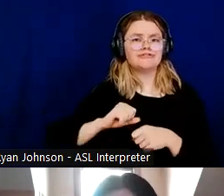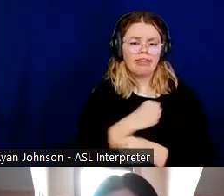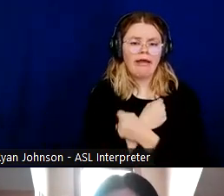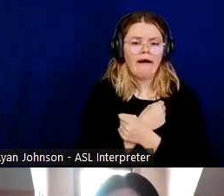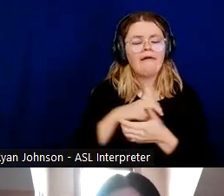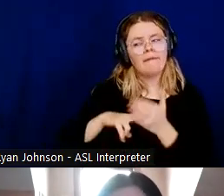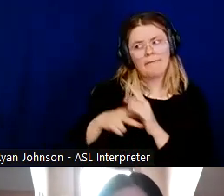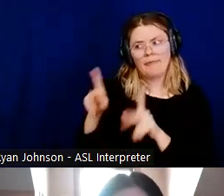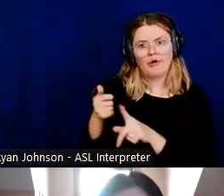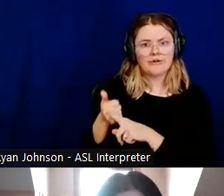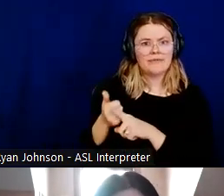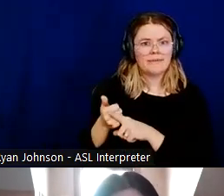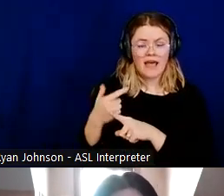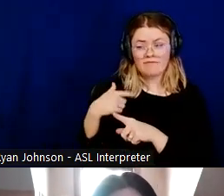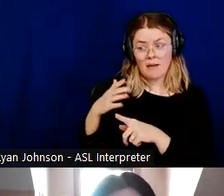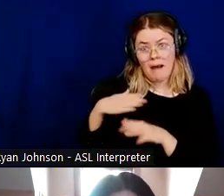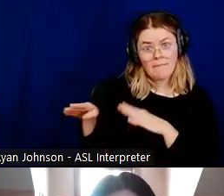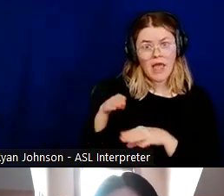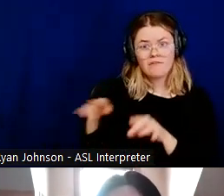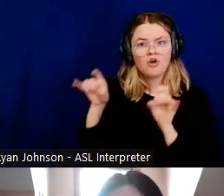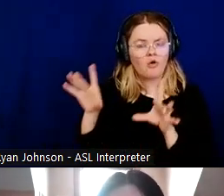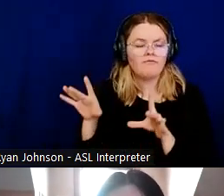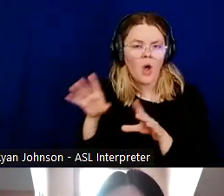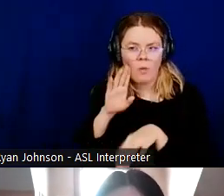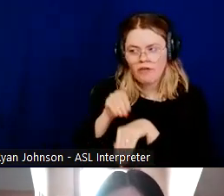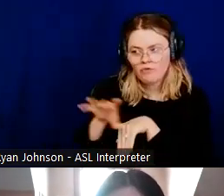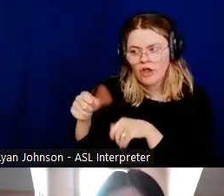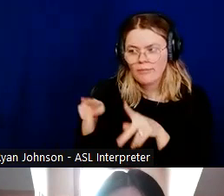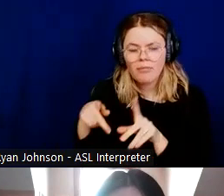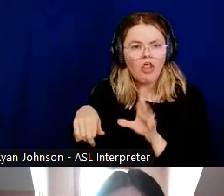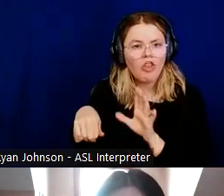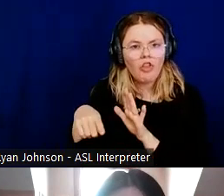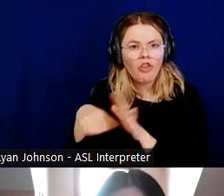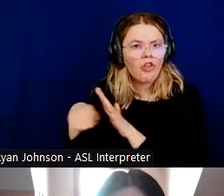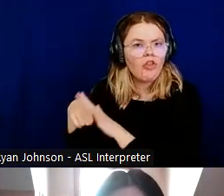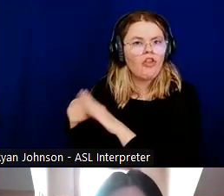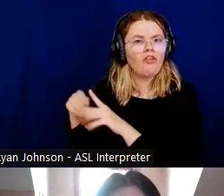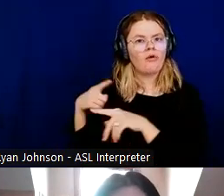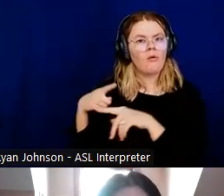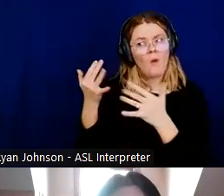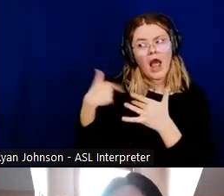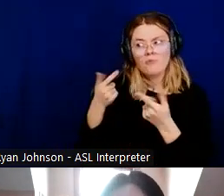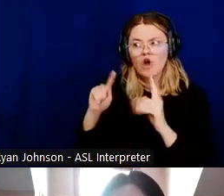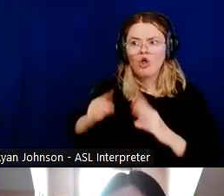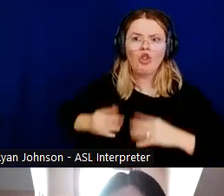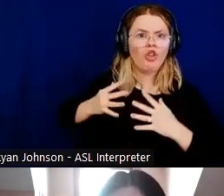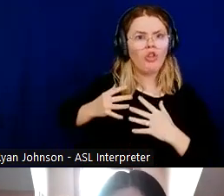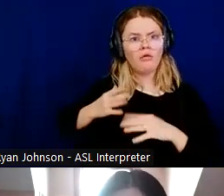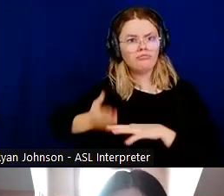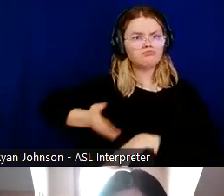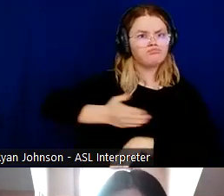to make them quote unquote better, or they're trying to toughen them up